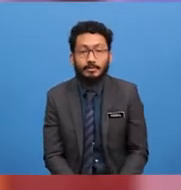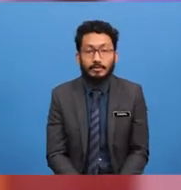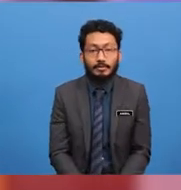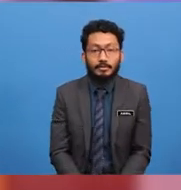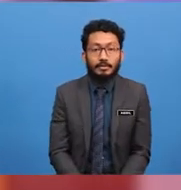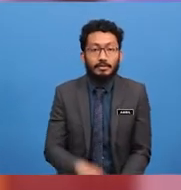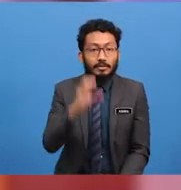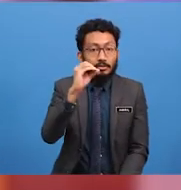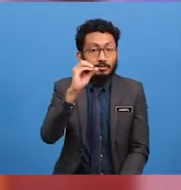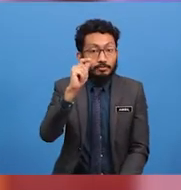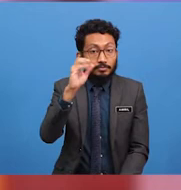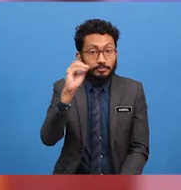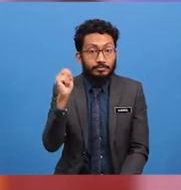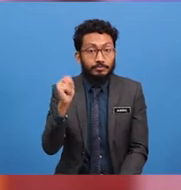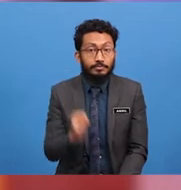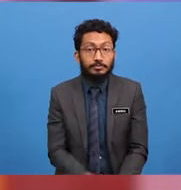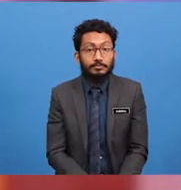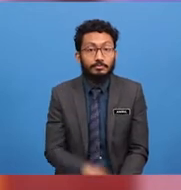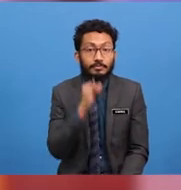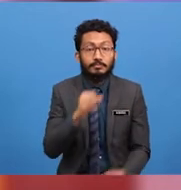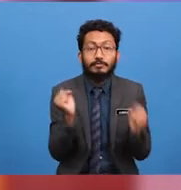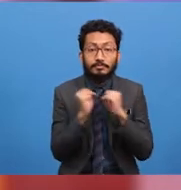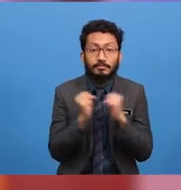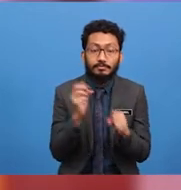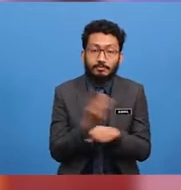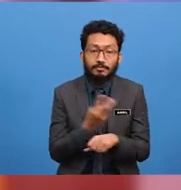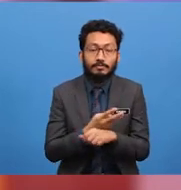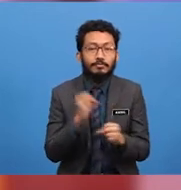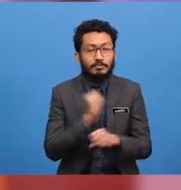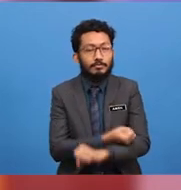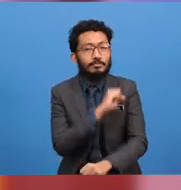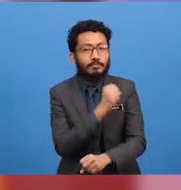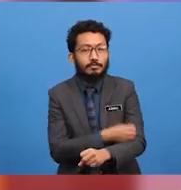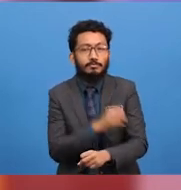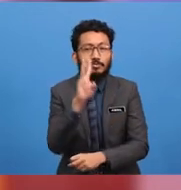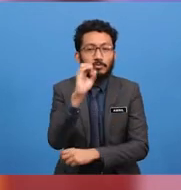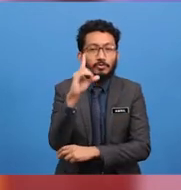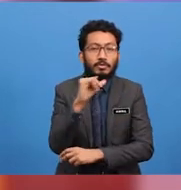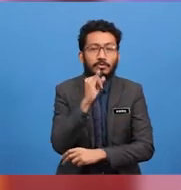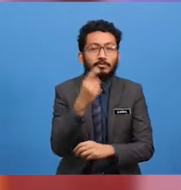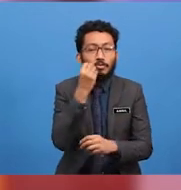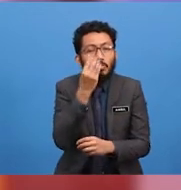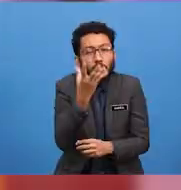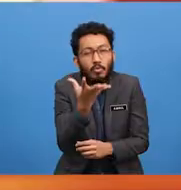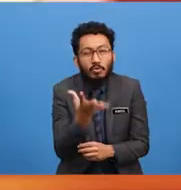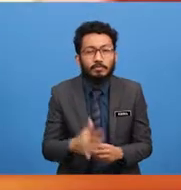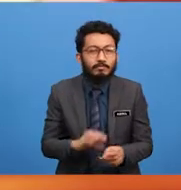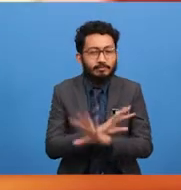Cotton is cool, leather is strong, wool is warm. I won't forget that.